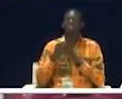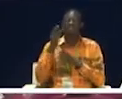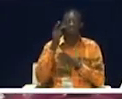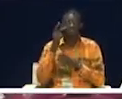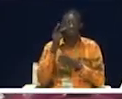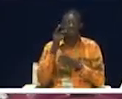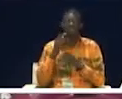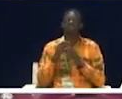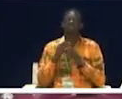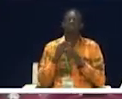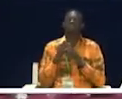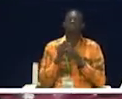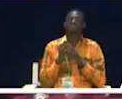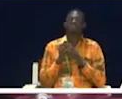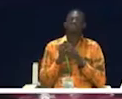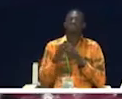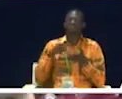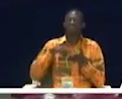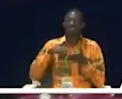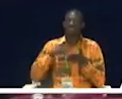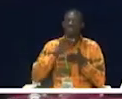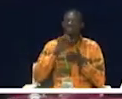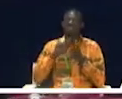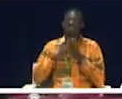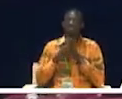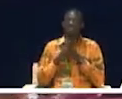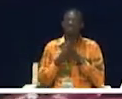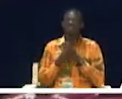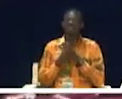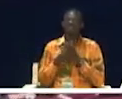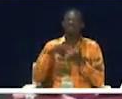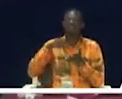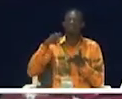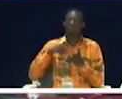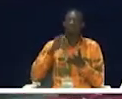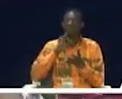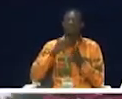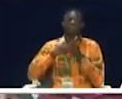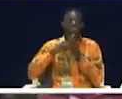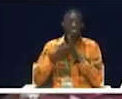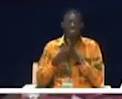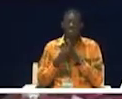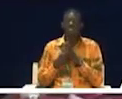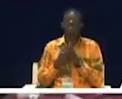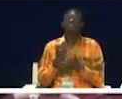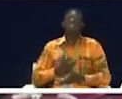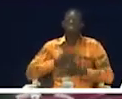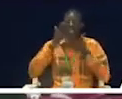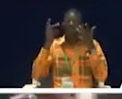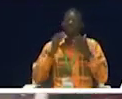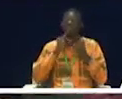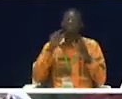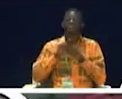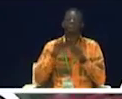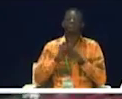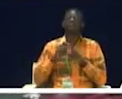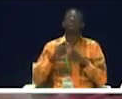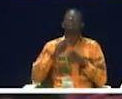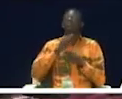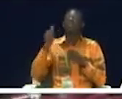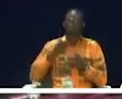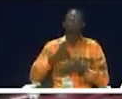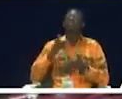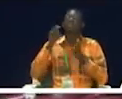is a key. Dancing is a key. Jumping is a key. And shouting is also a key.